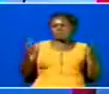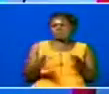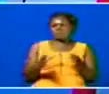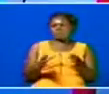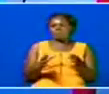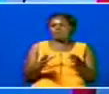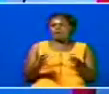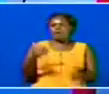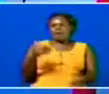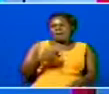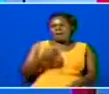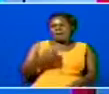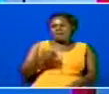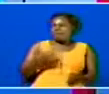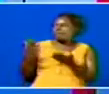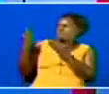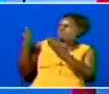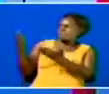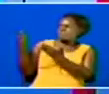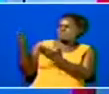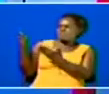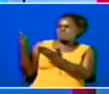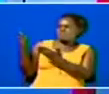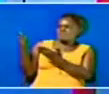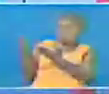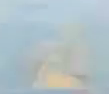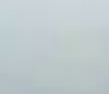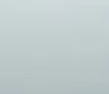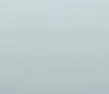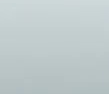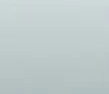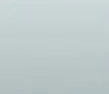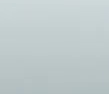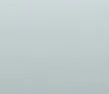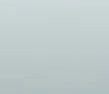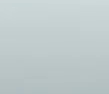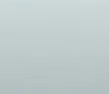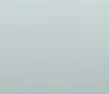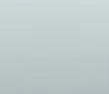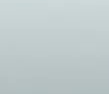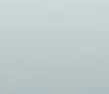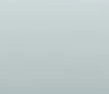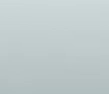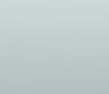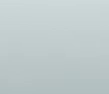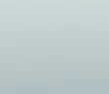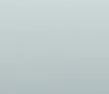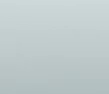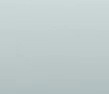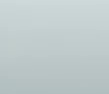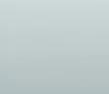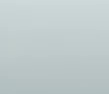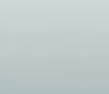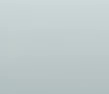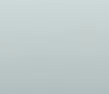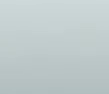category. We have Joycelyn Jepkosgei, who is the World Half Marathon record holder, leading the women's team. And she is